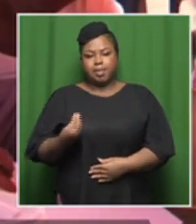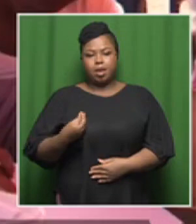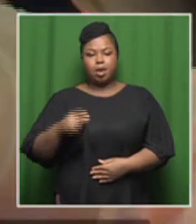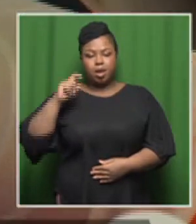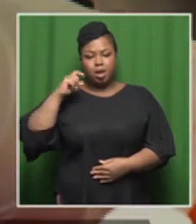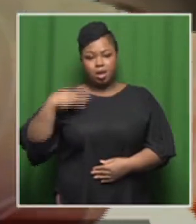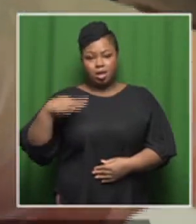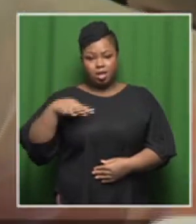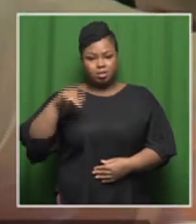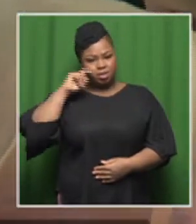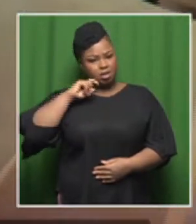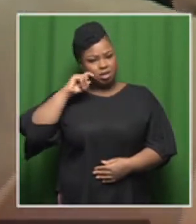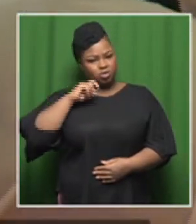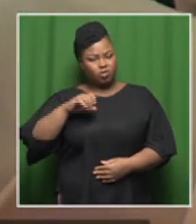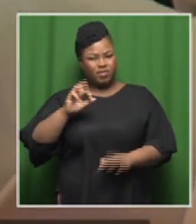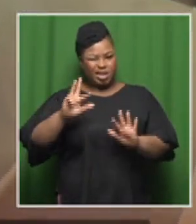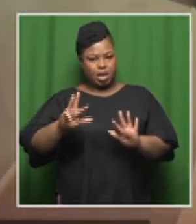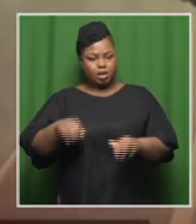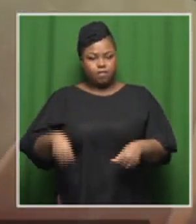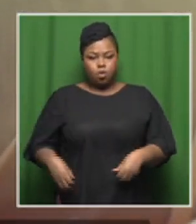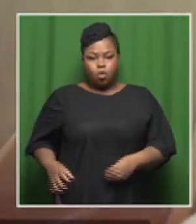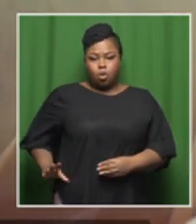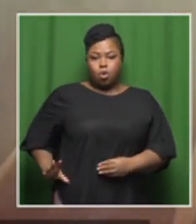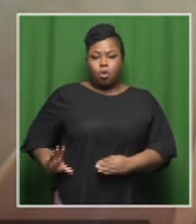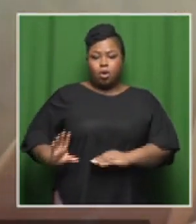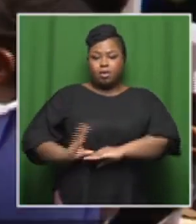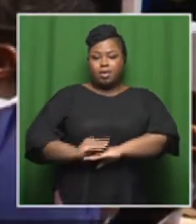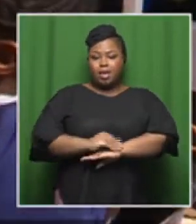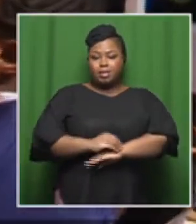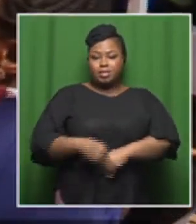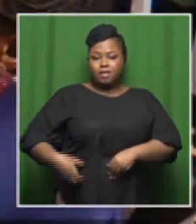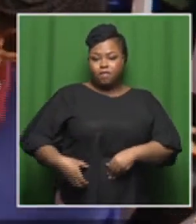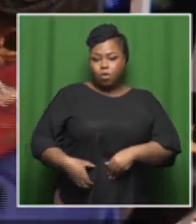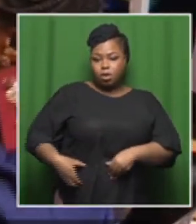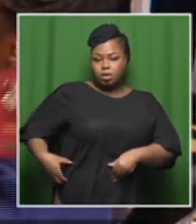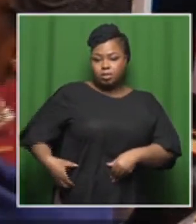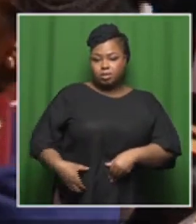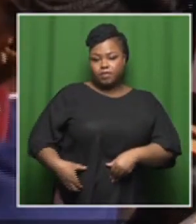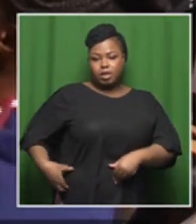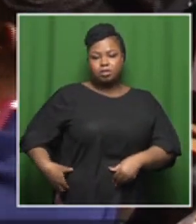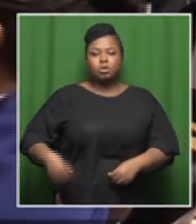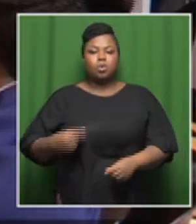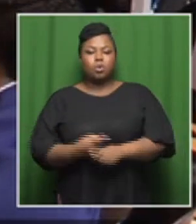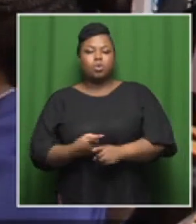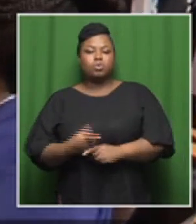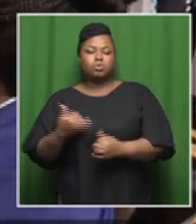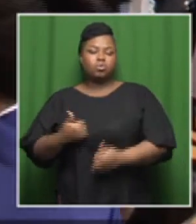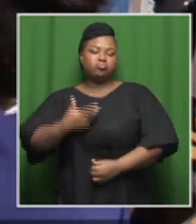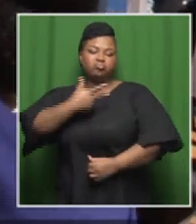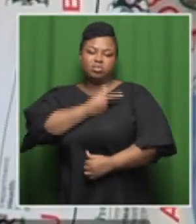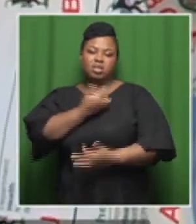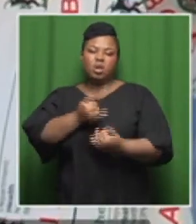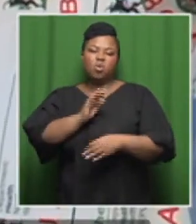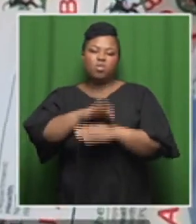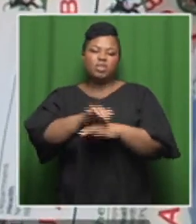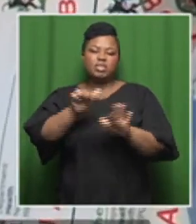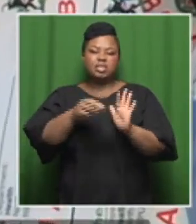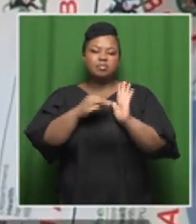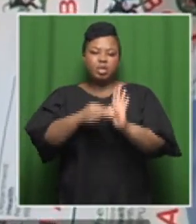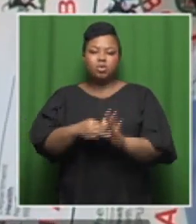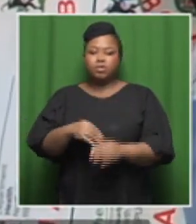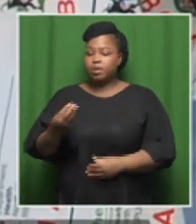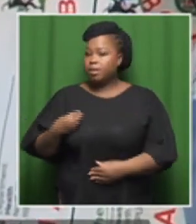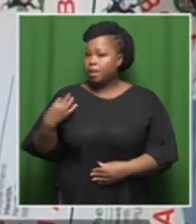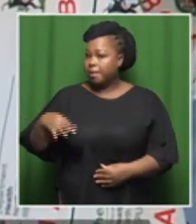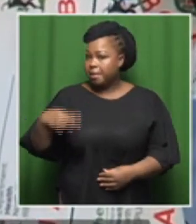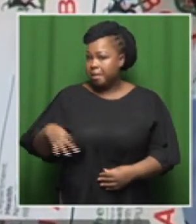9 to prevent cervical cancer. Over 6 million doses of the life-saving vaccine have been given to young